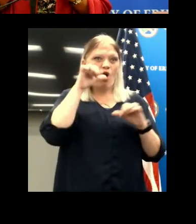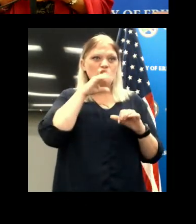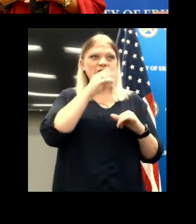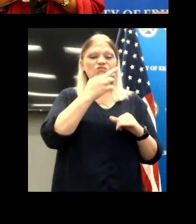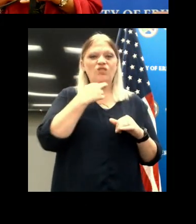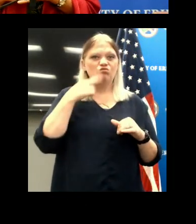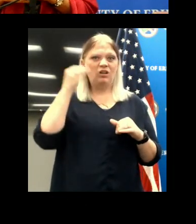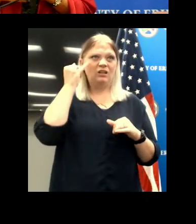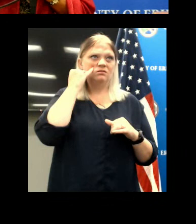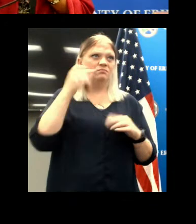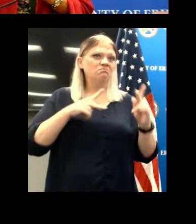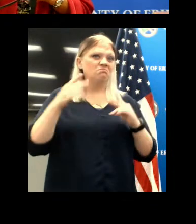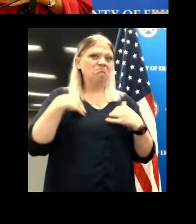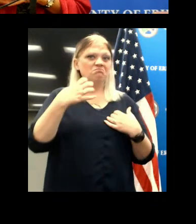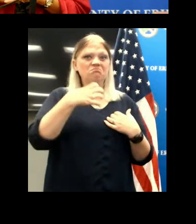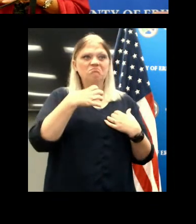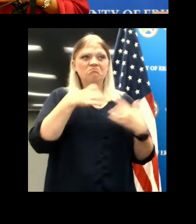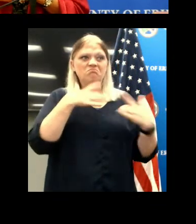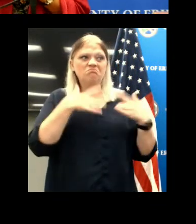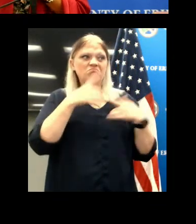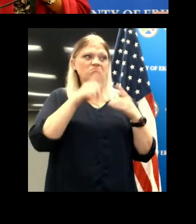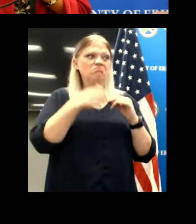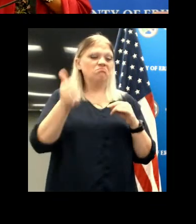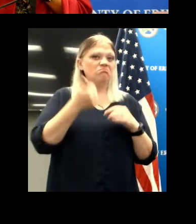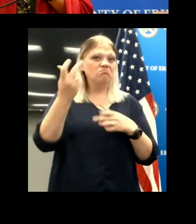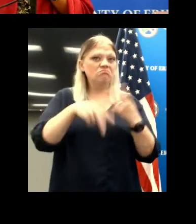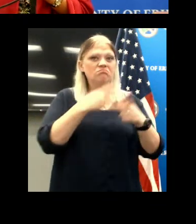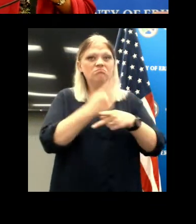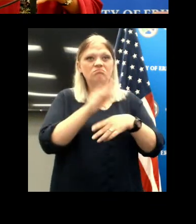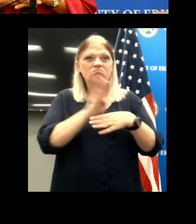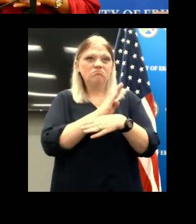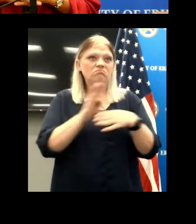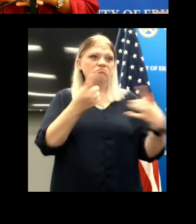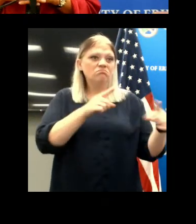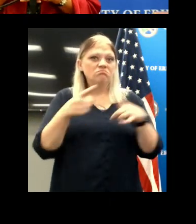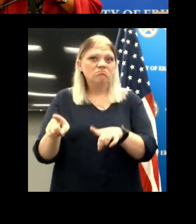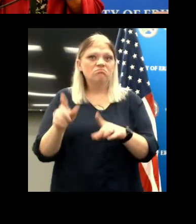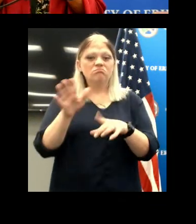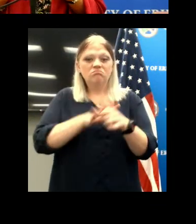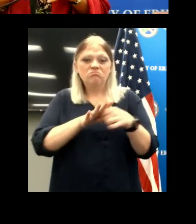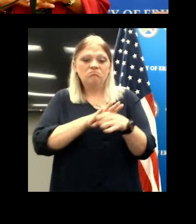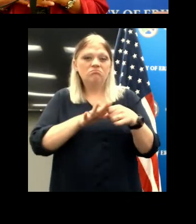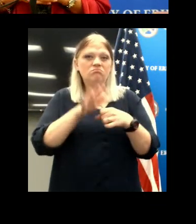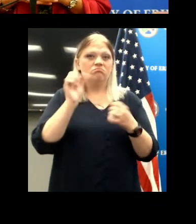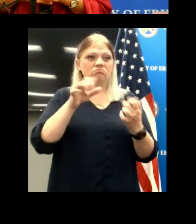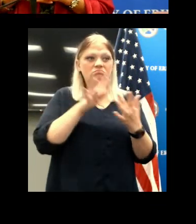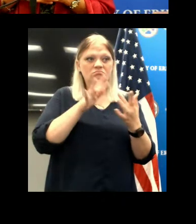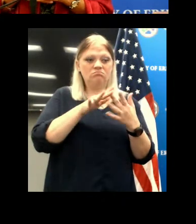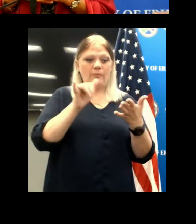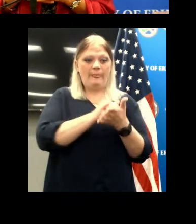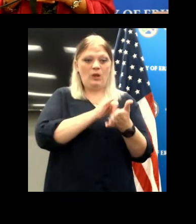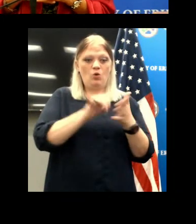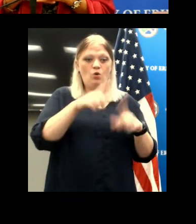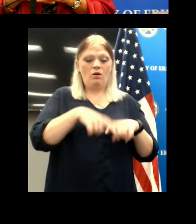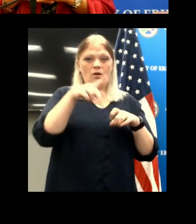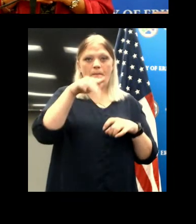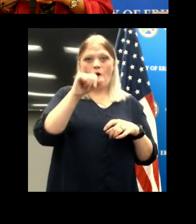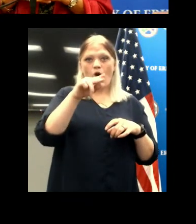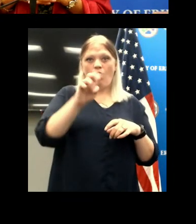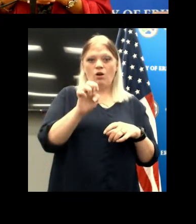people have concerns about other type of businesses or locations or incidents, they can either contact New York PAWS